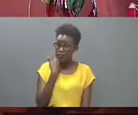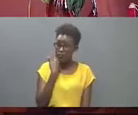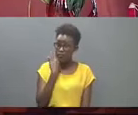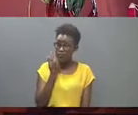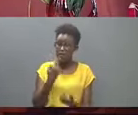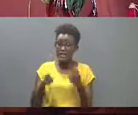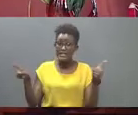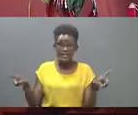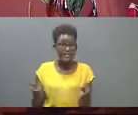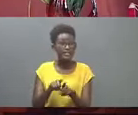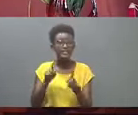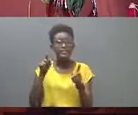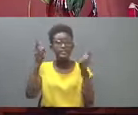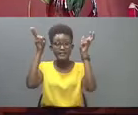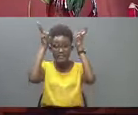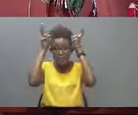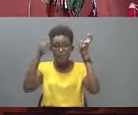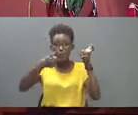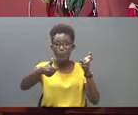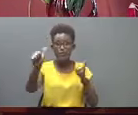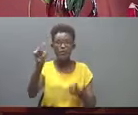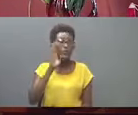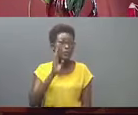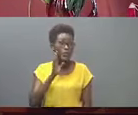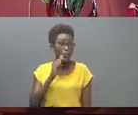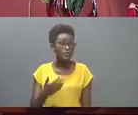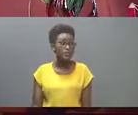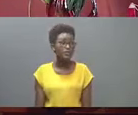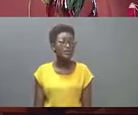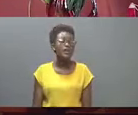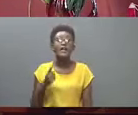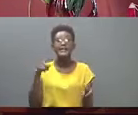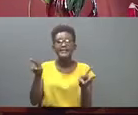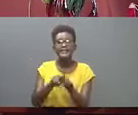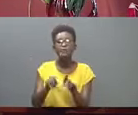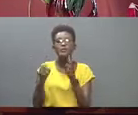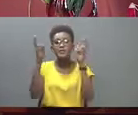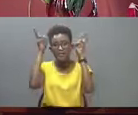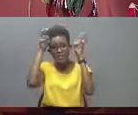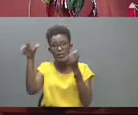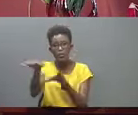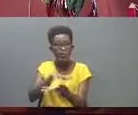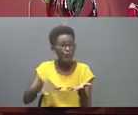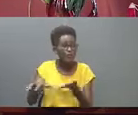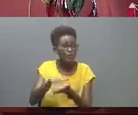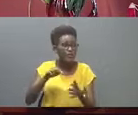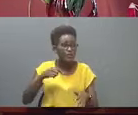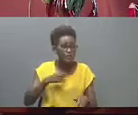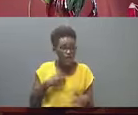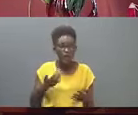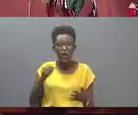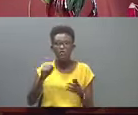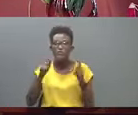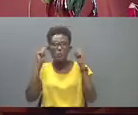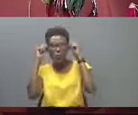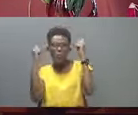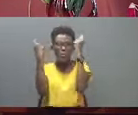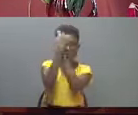that the devil is a liar. He confuses himself. He